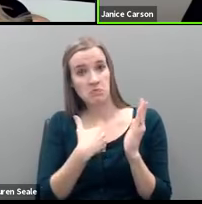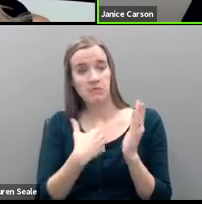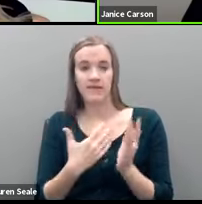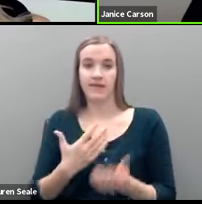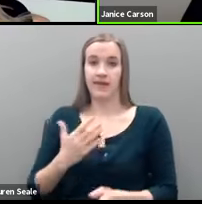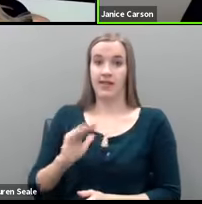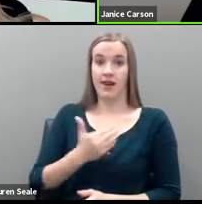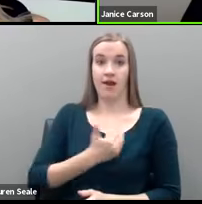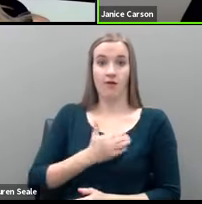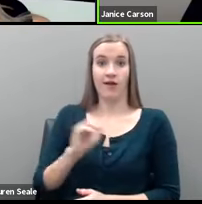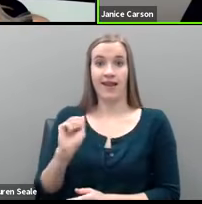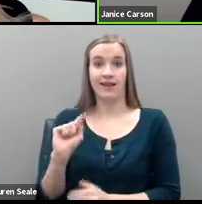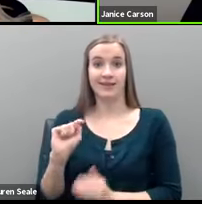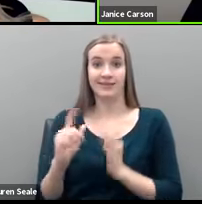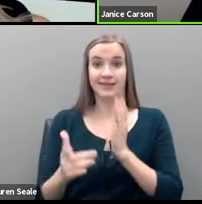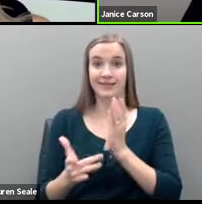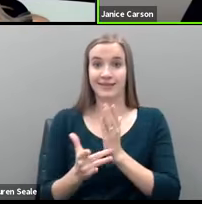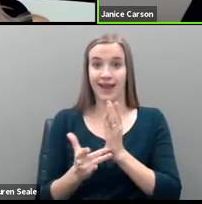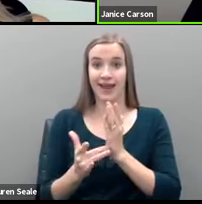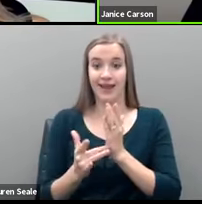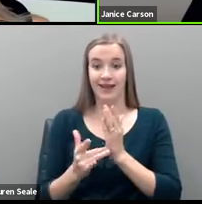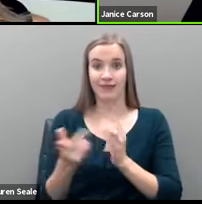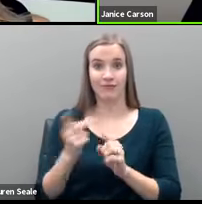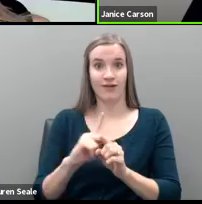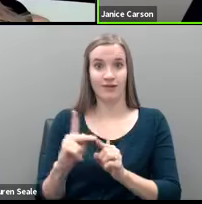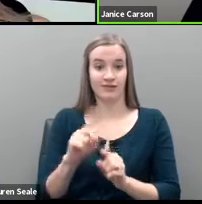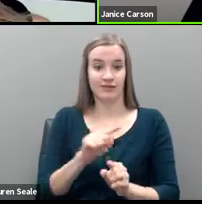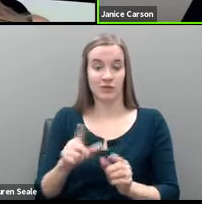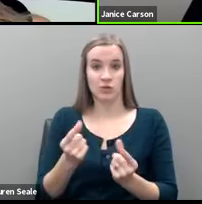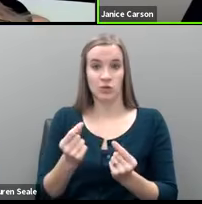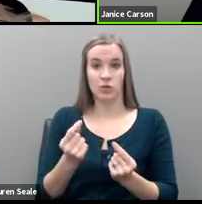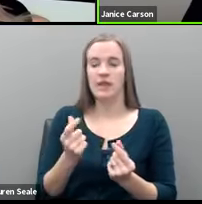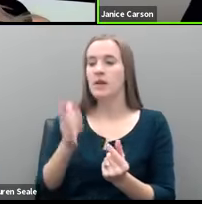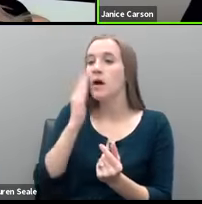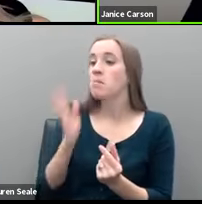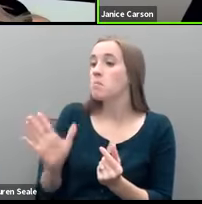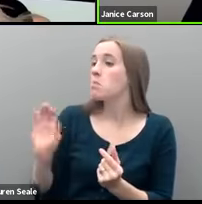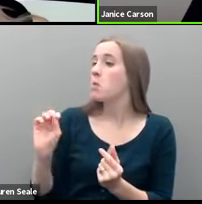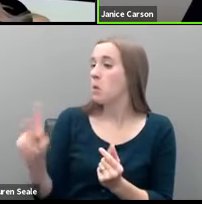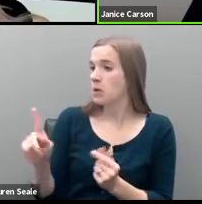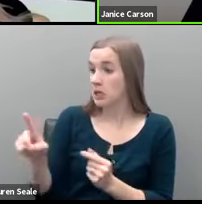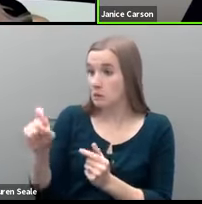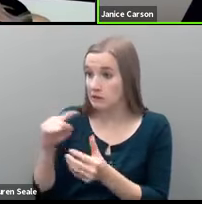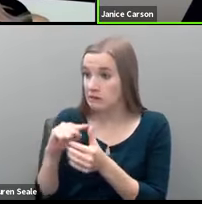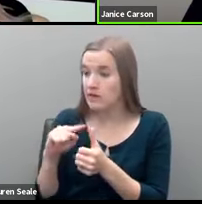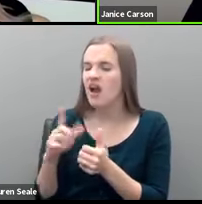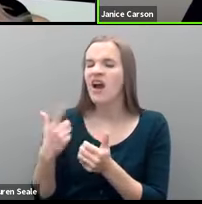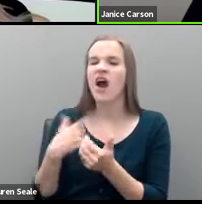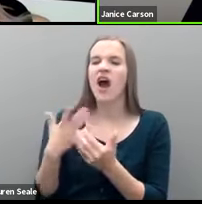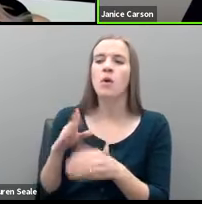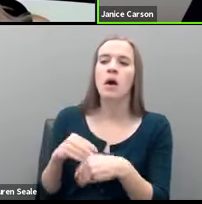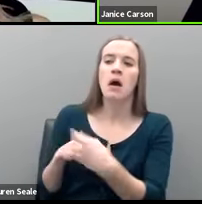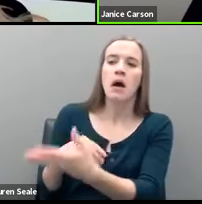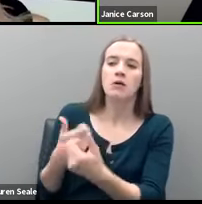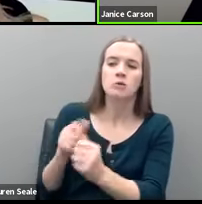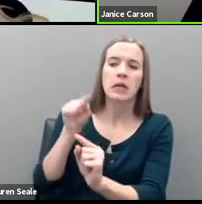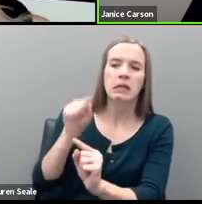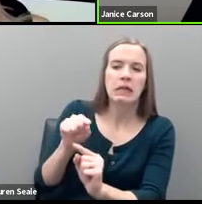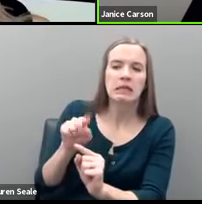professionals, they will say, okay, why don't we try this or this type of device? And they know all the